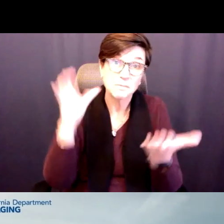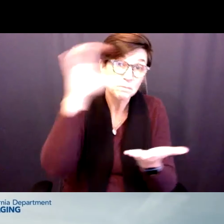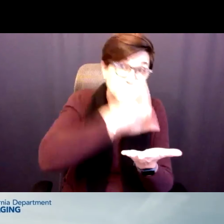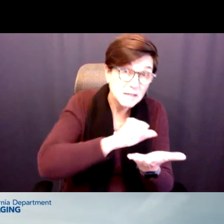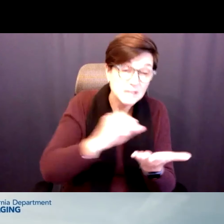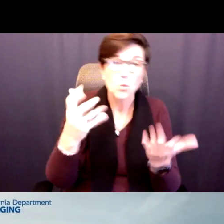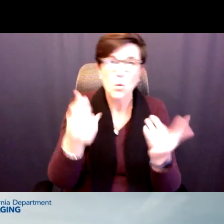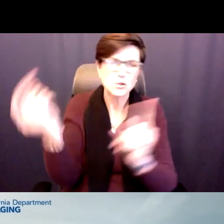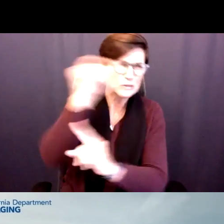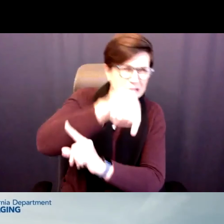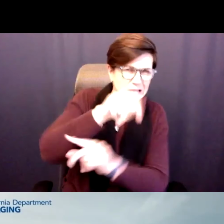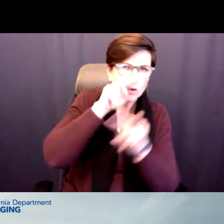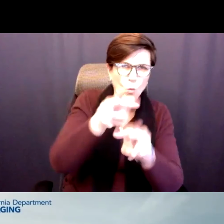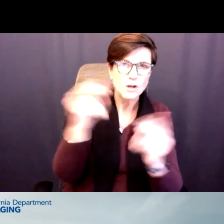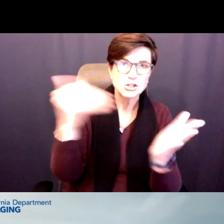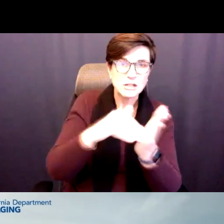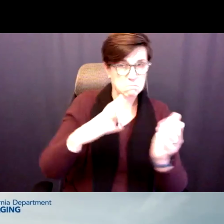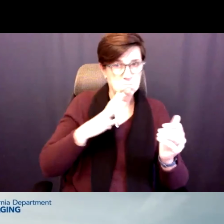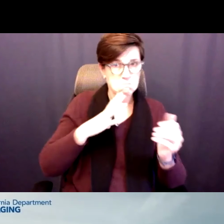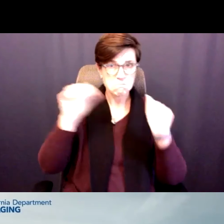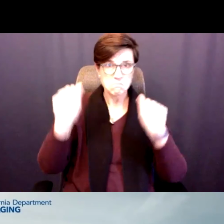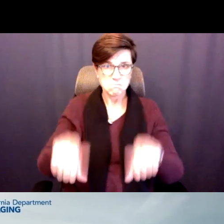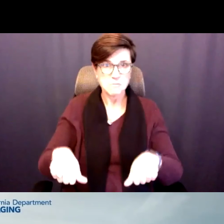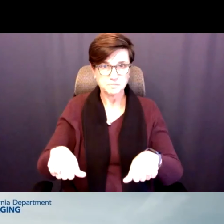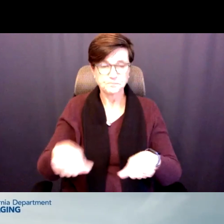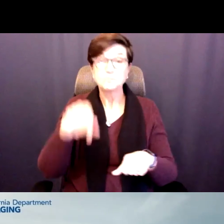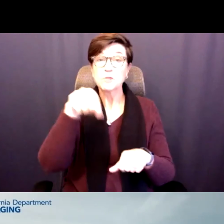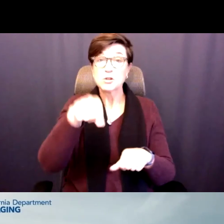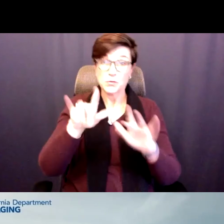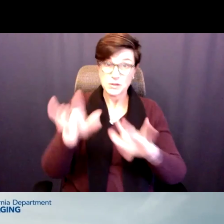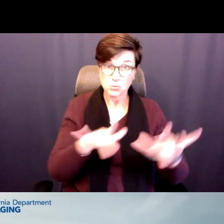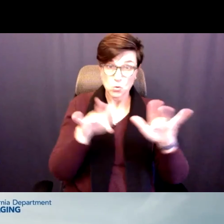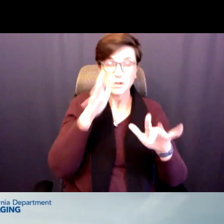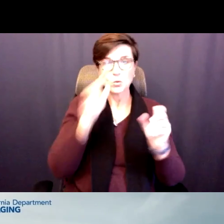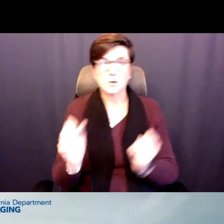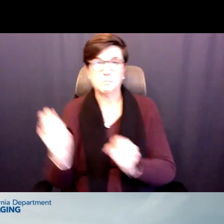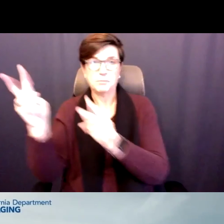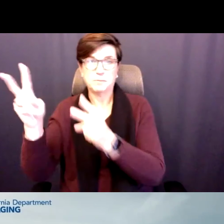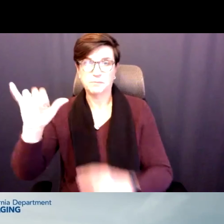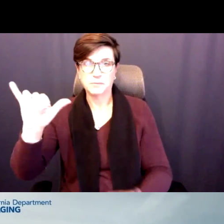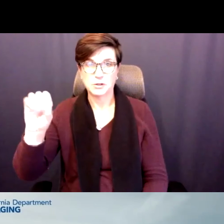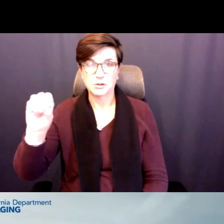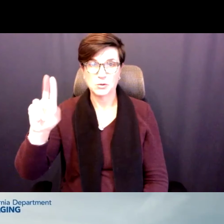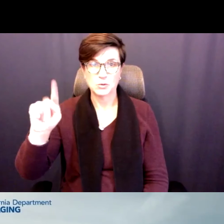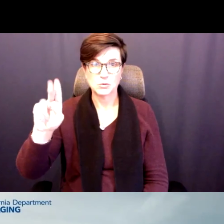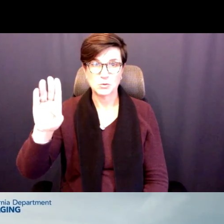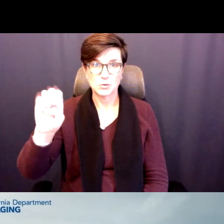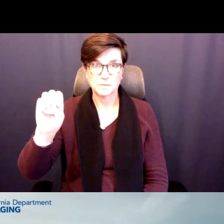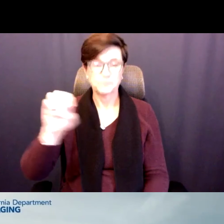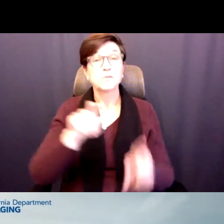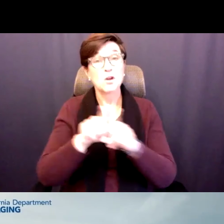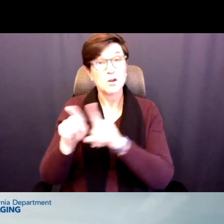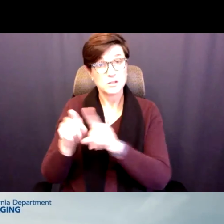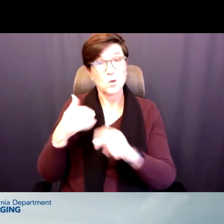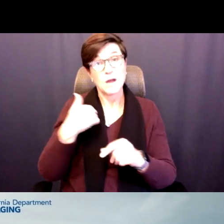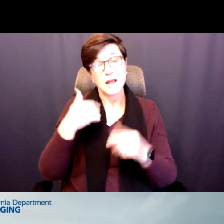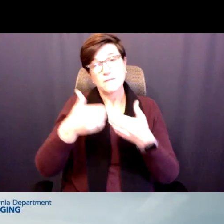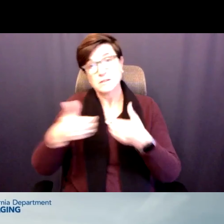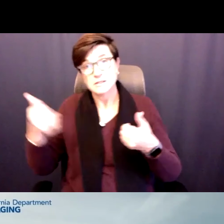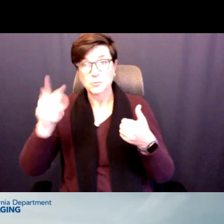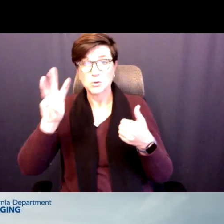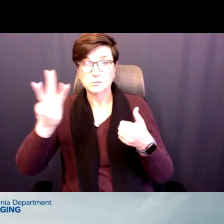the webinar on our YouTube channel, but additionally, we also have a web page set up for our grant program, and it